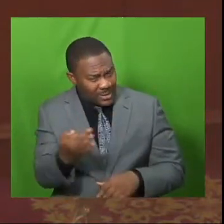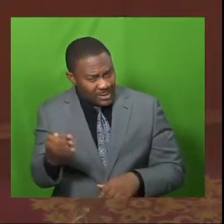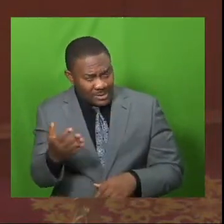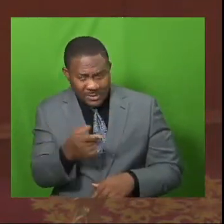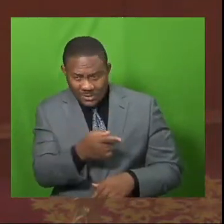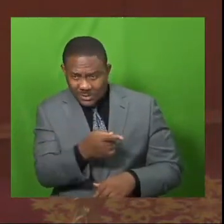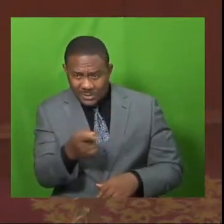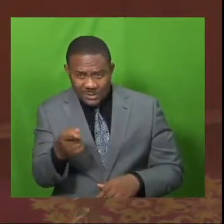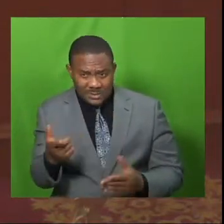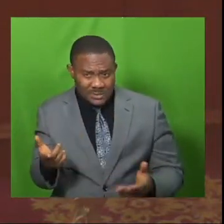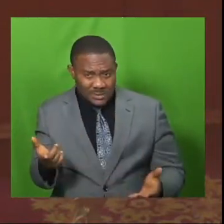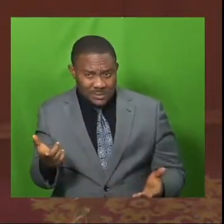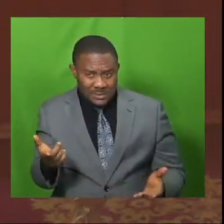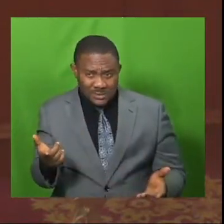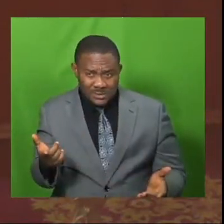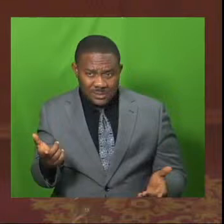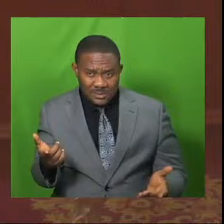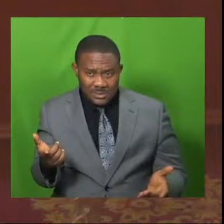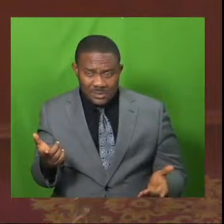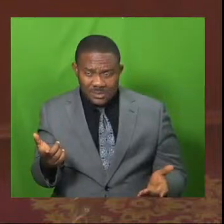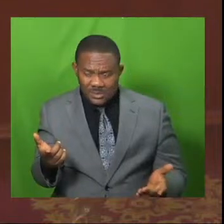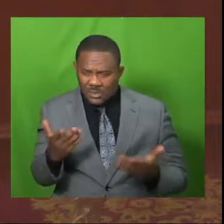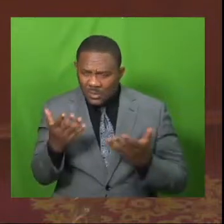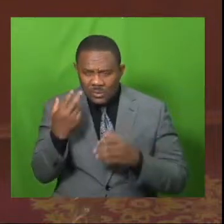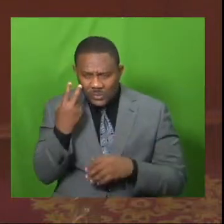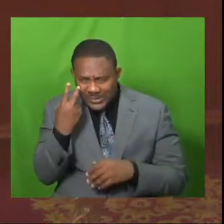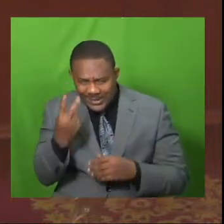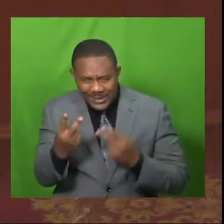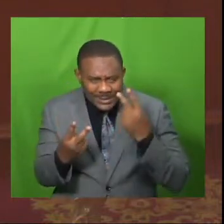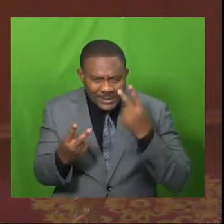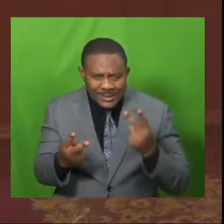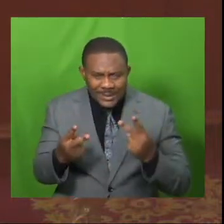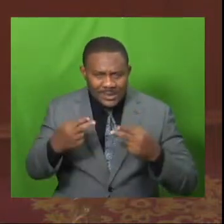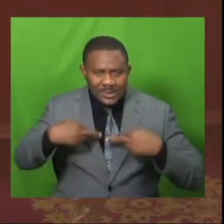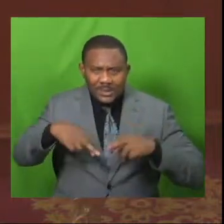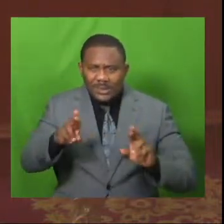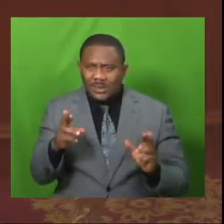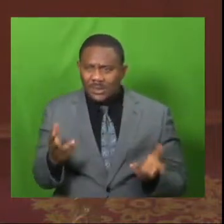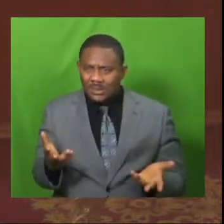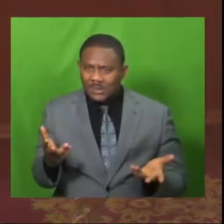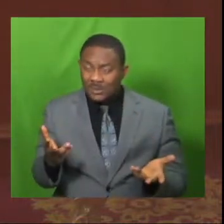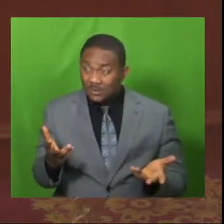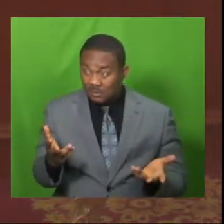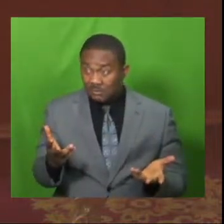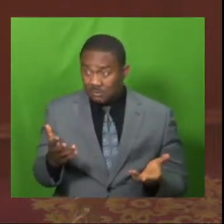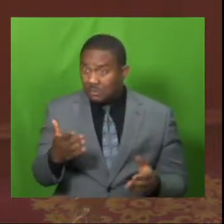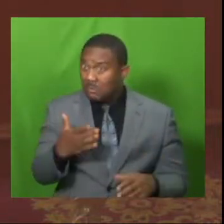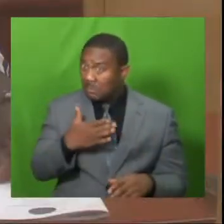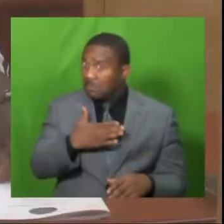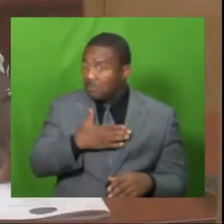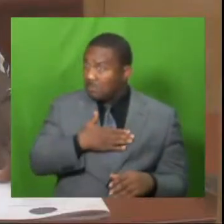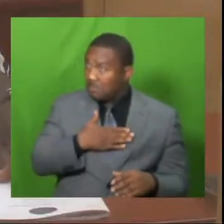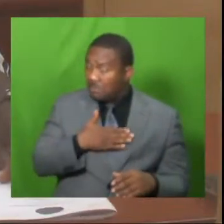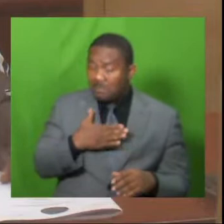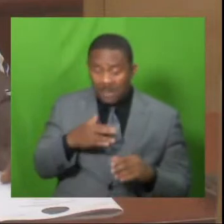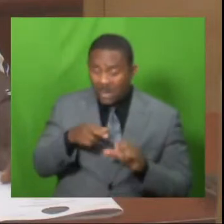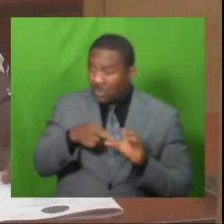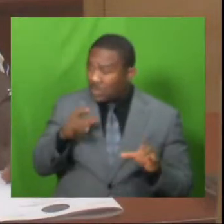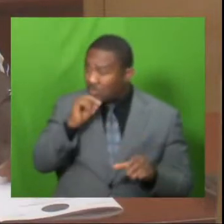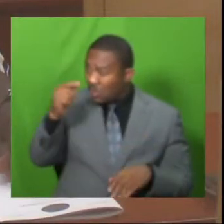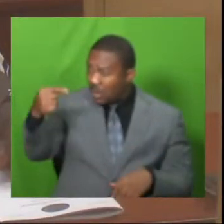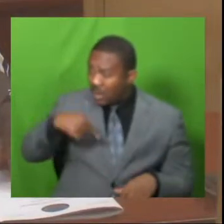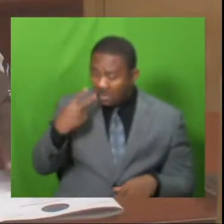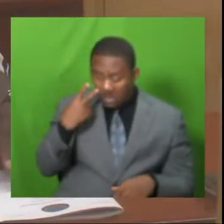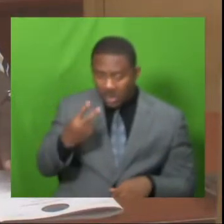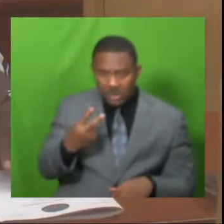in kilometers because we want you to identify the roads. You even come to my region and you still talk about kilometers. Can't you